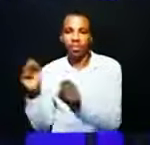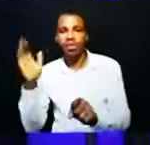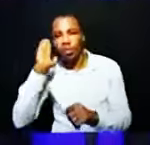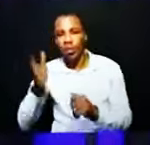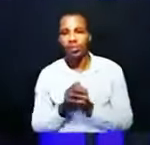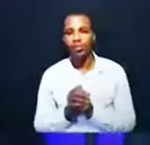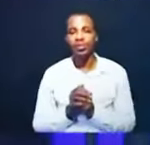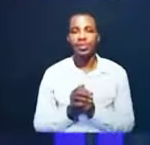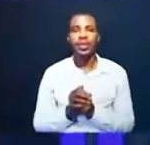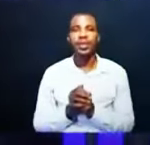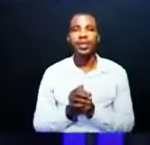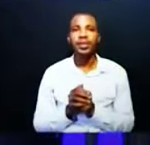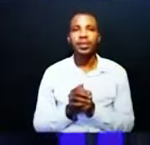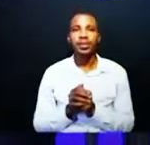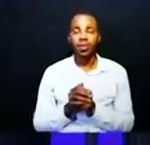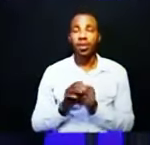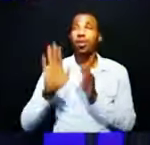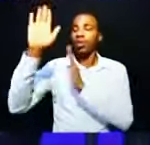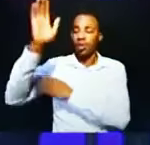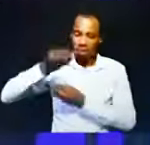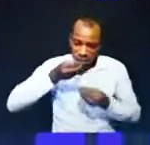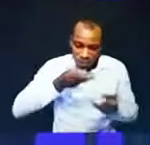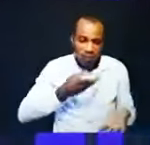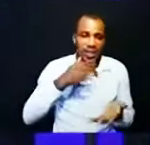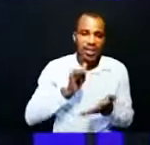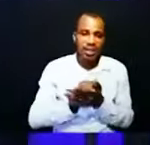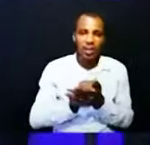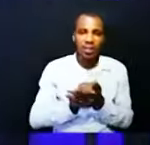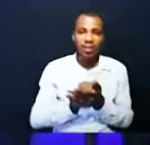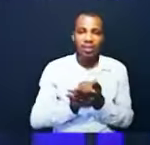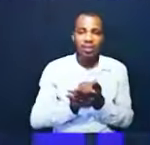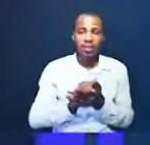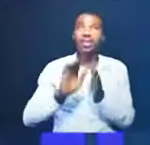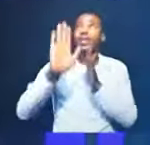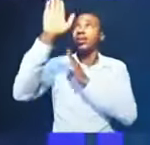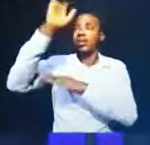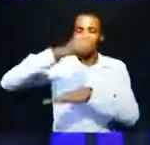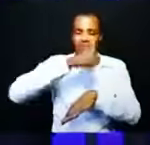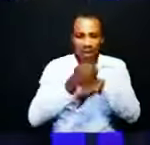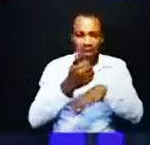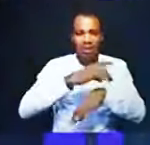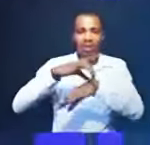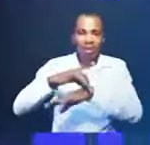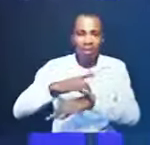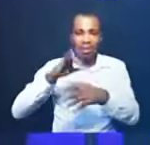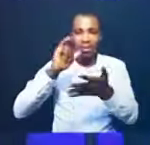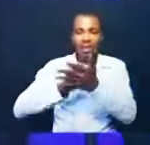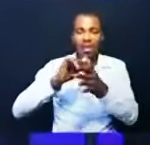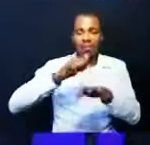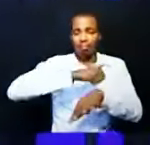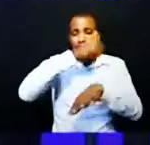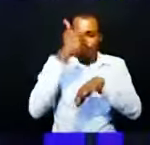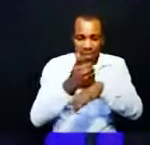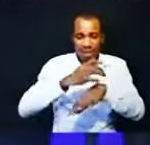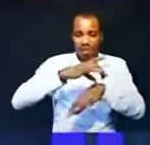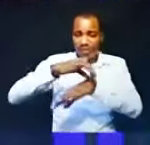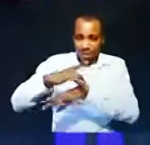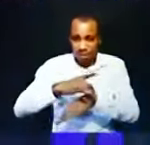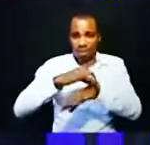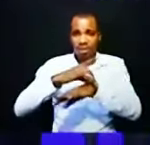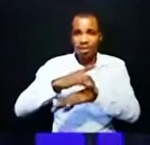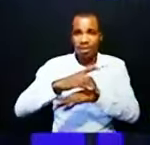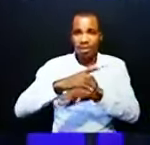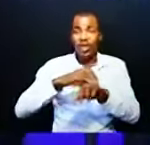kan chere no. He who made the earth. Ni a obo asase. The Lord who formed it. Ni a oye asase. And established it. Na odi si ho.